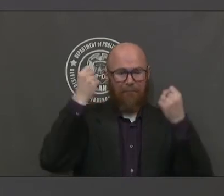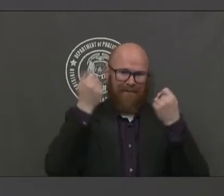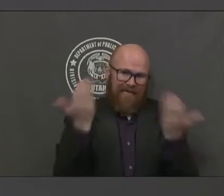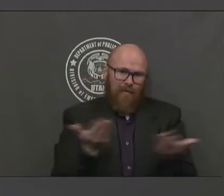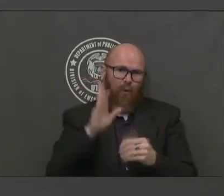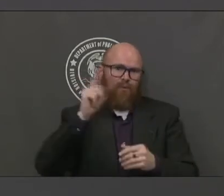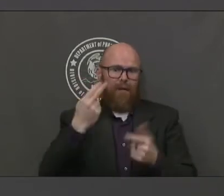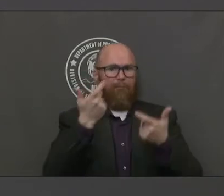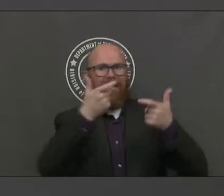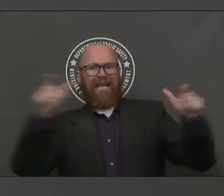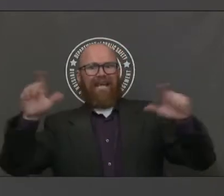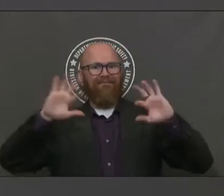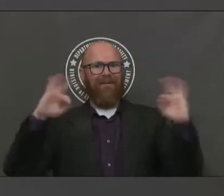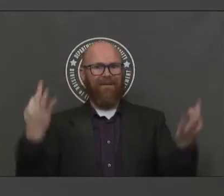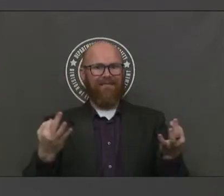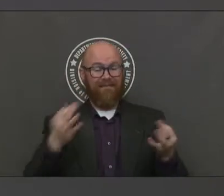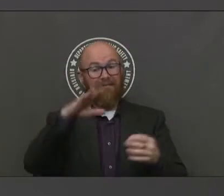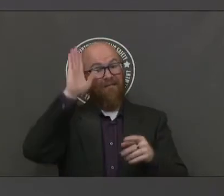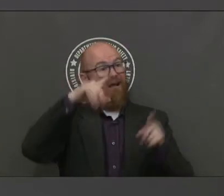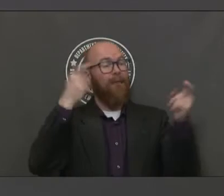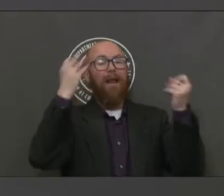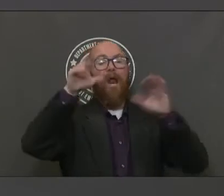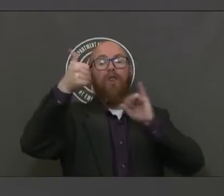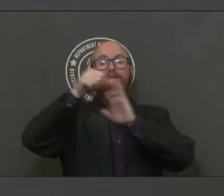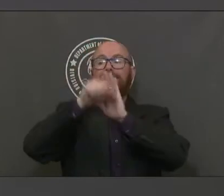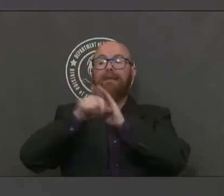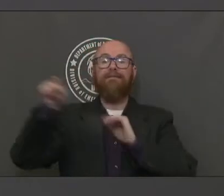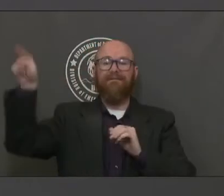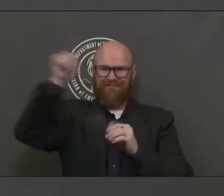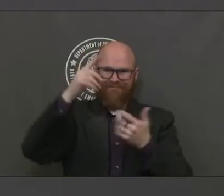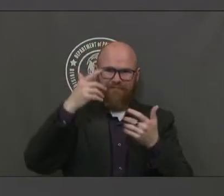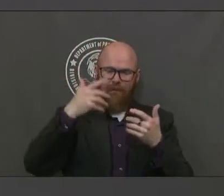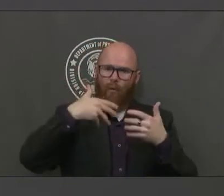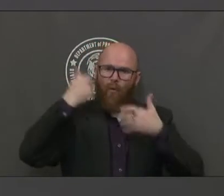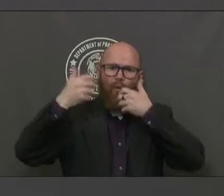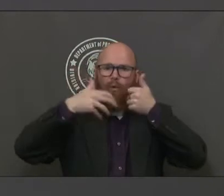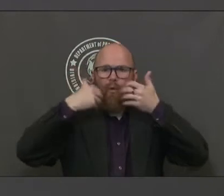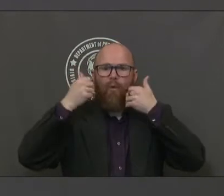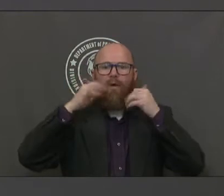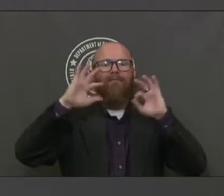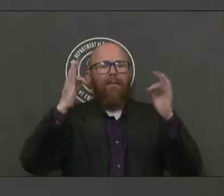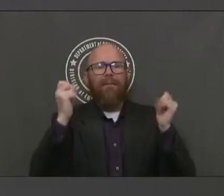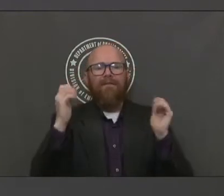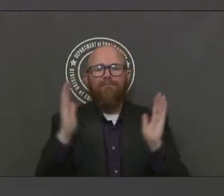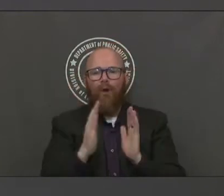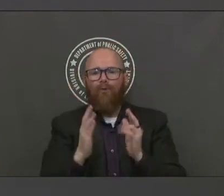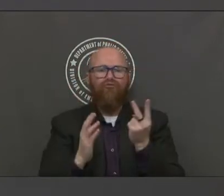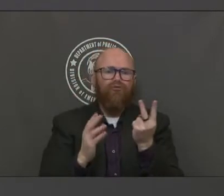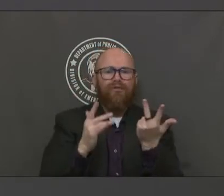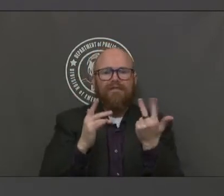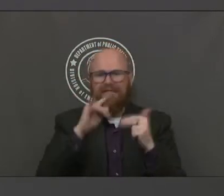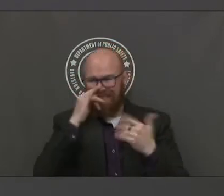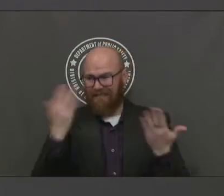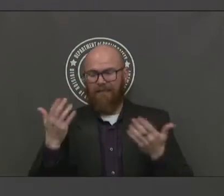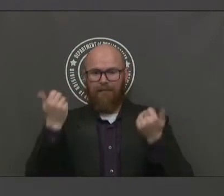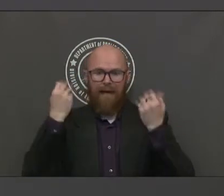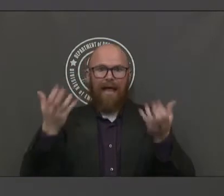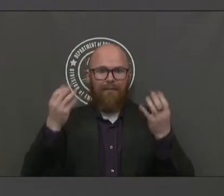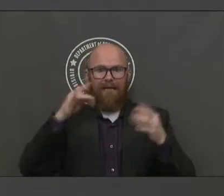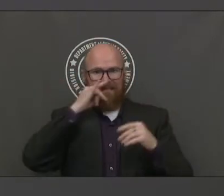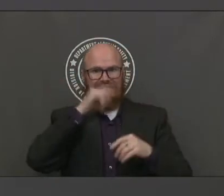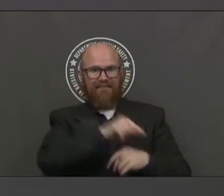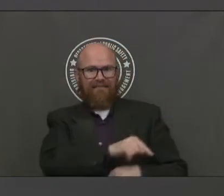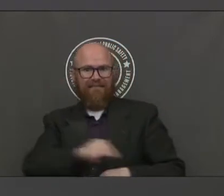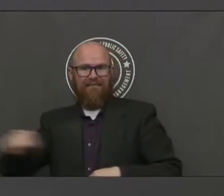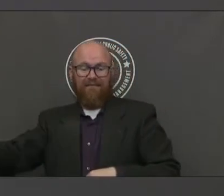that formula, right? They have their formula. It's fair. We could argue that there should be a different way to do it, but we can't change